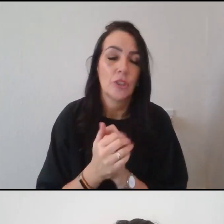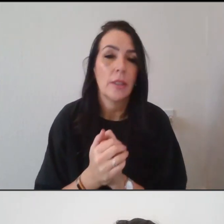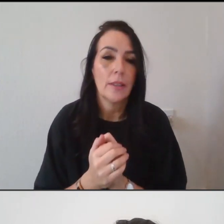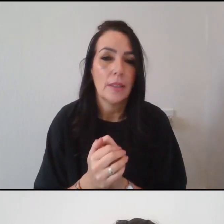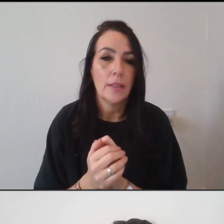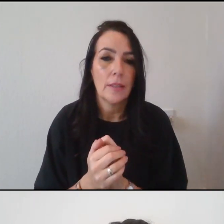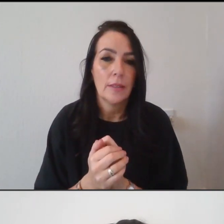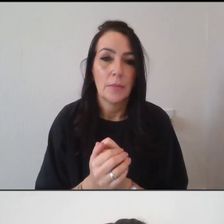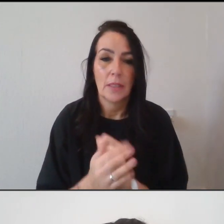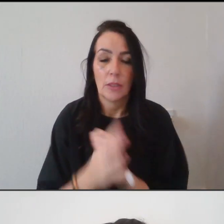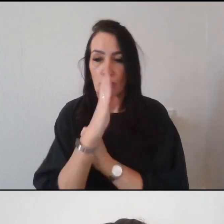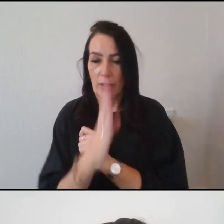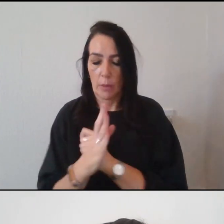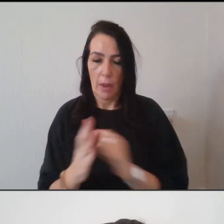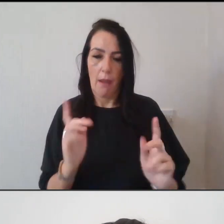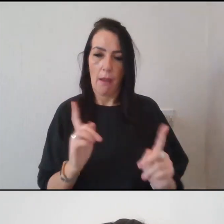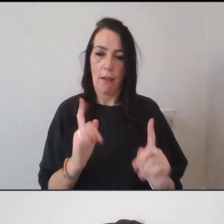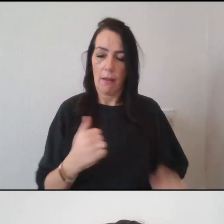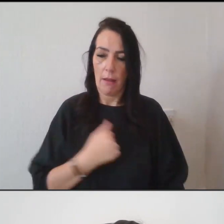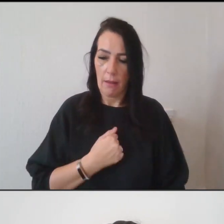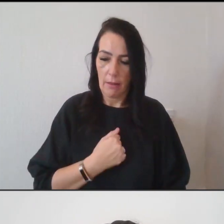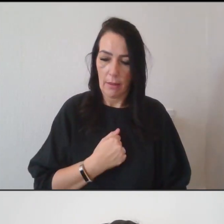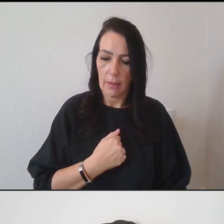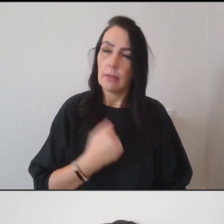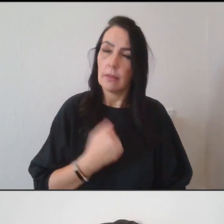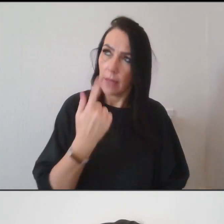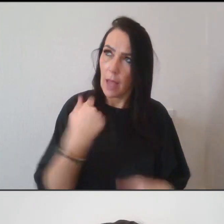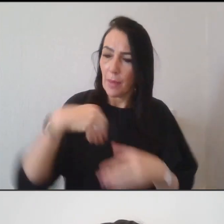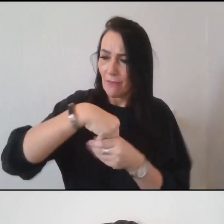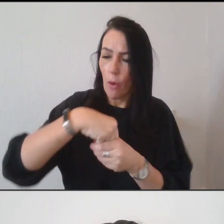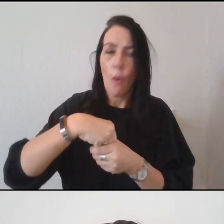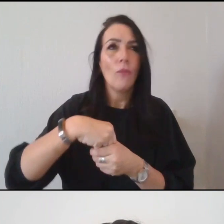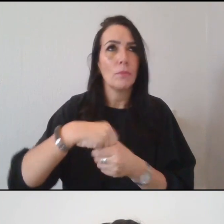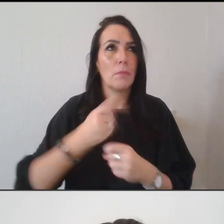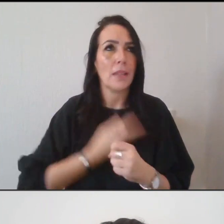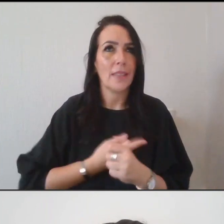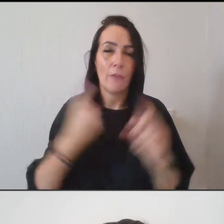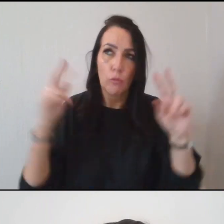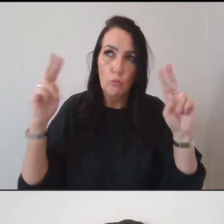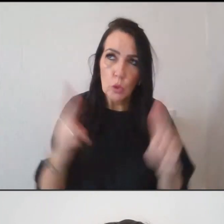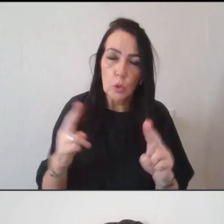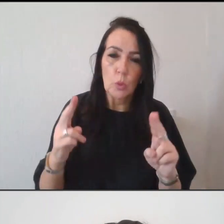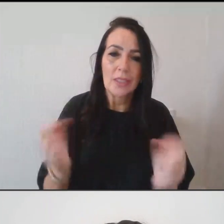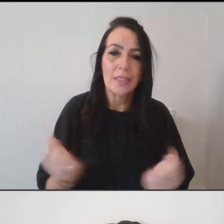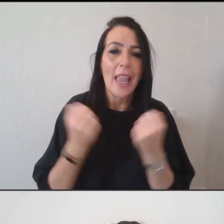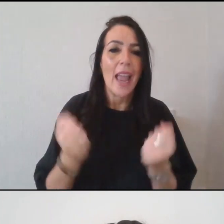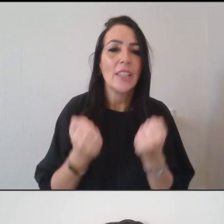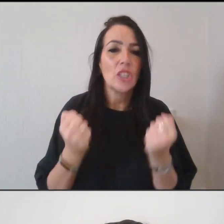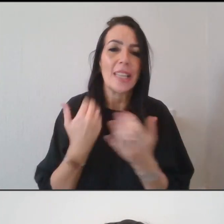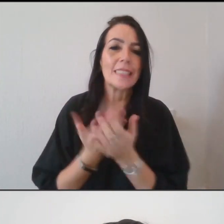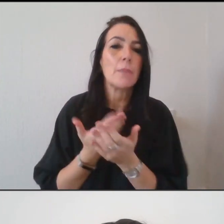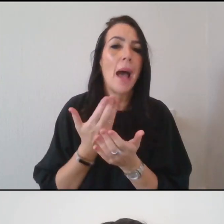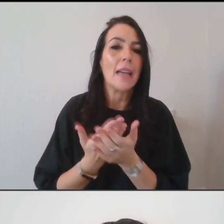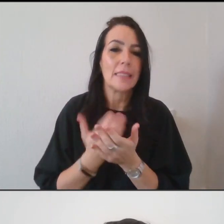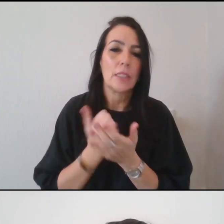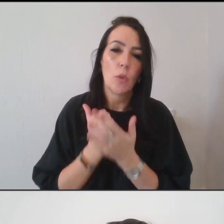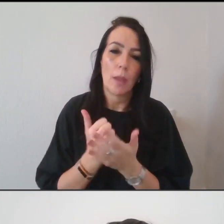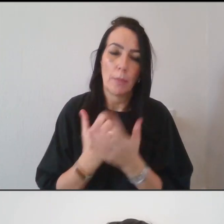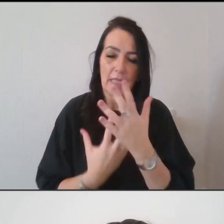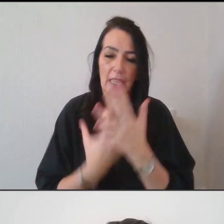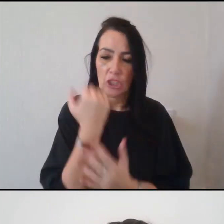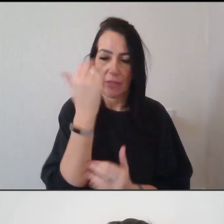you see that you have a part to play in reducing our energy demand and helping us reach